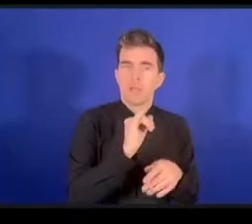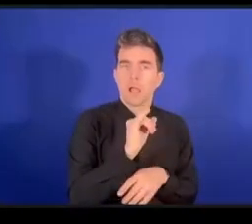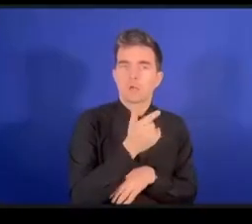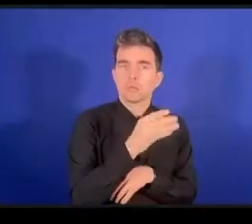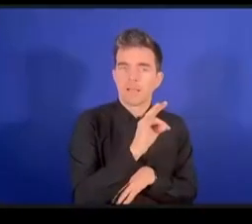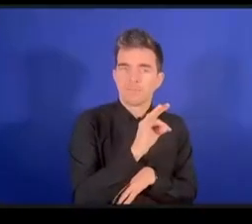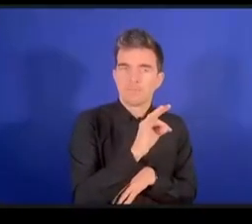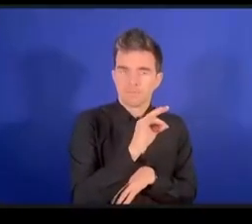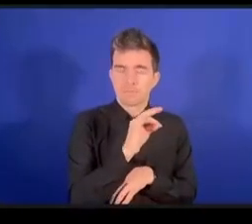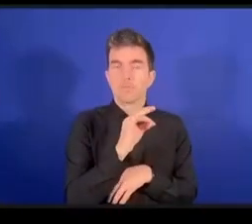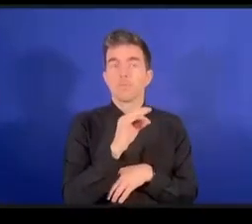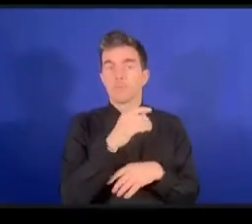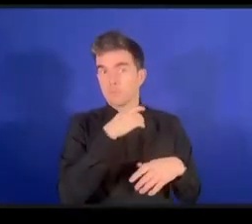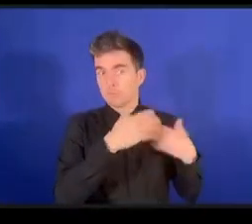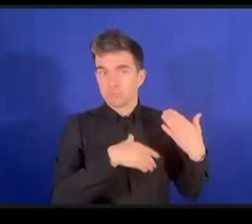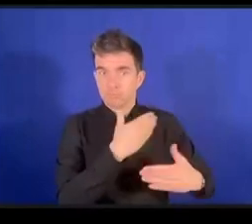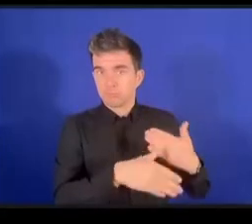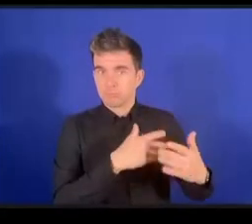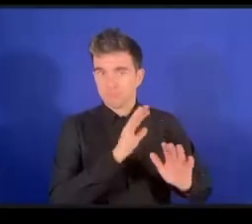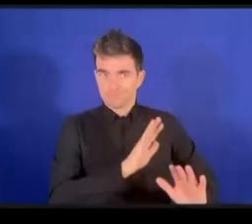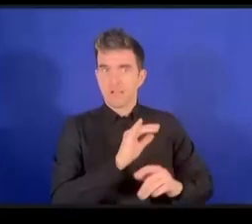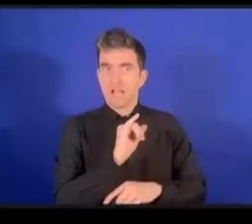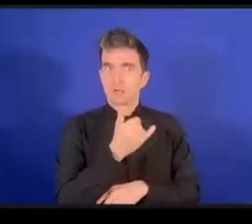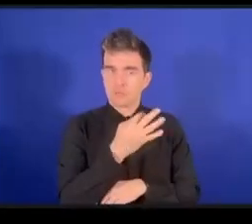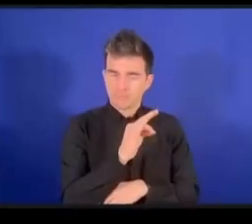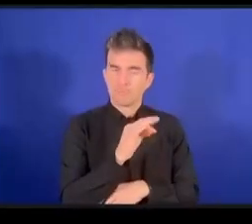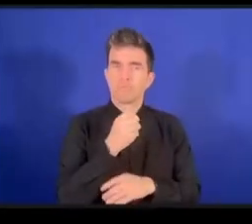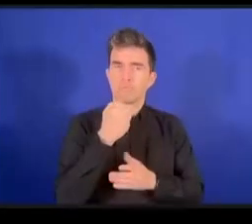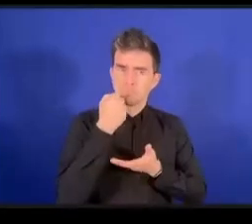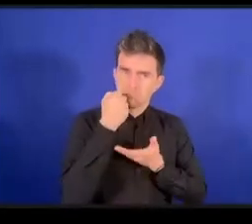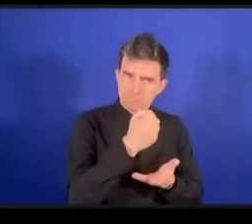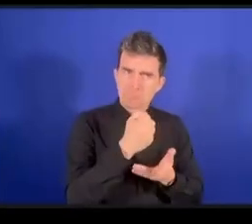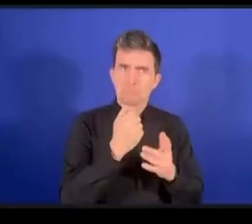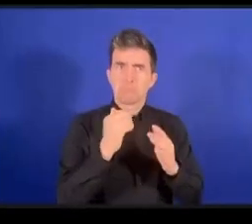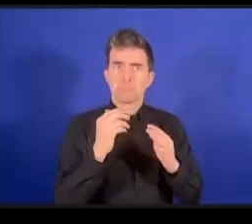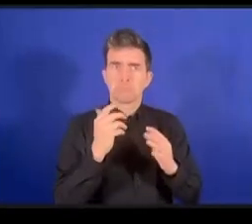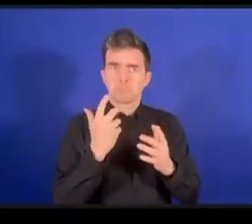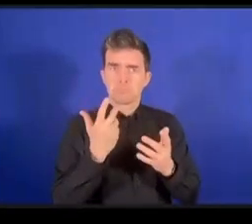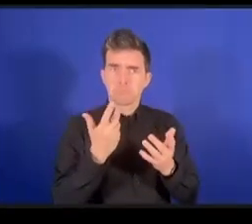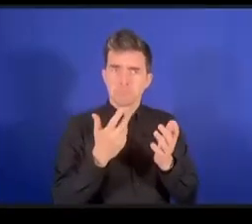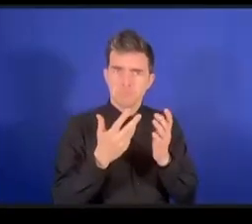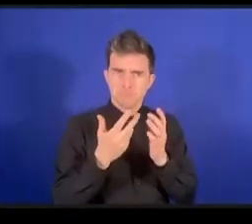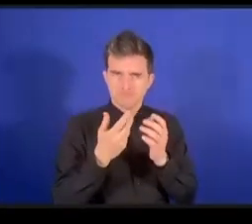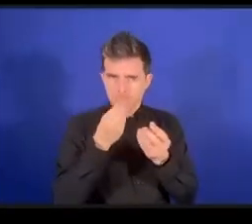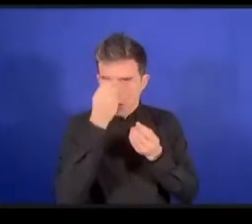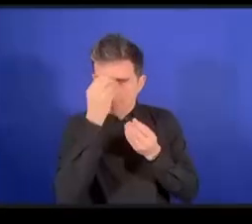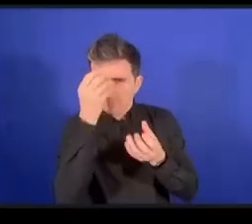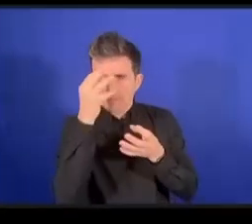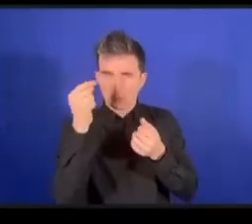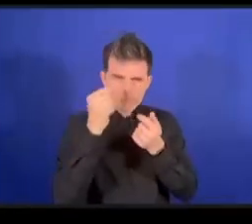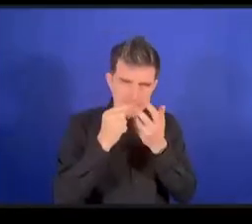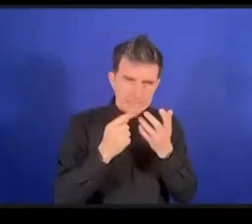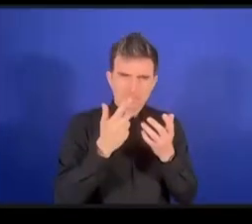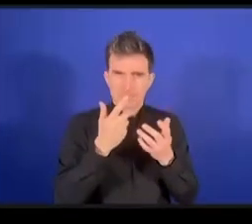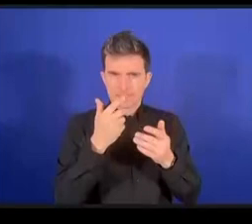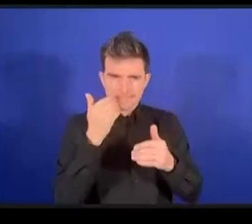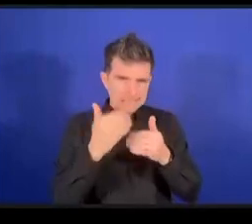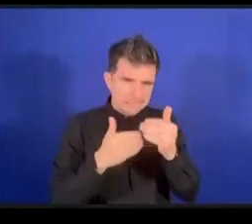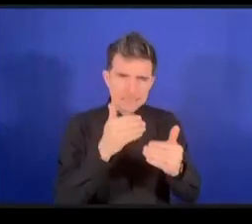high-level, technically informed representatives. They absorb what comes out of the IGF. We need to make this happen